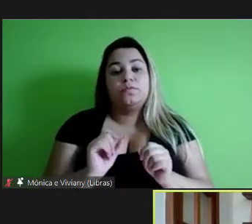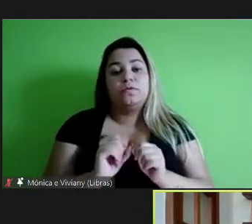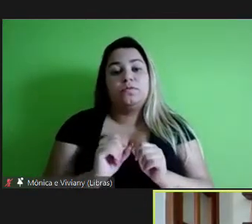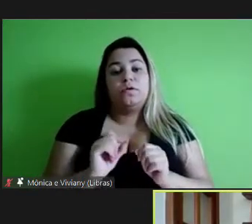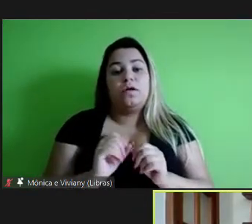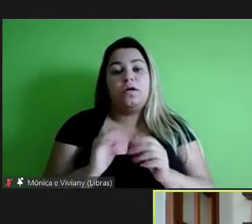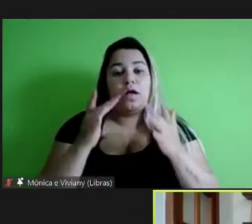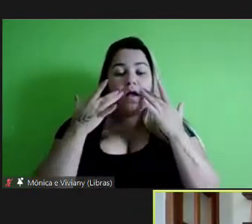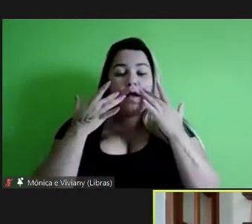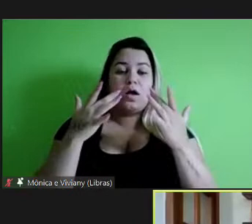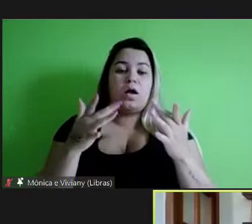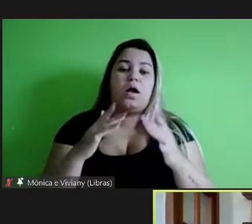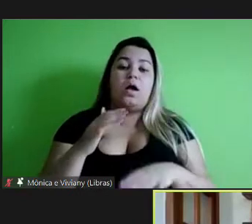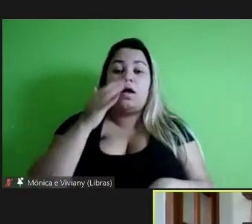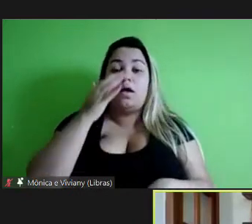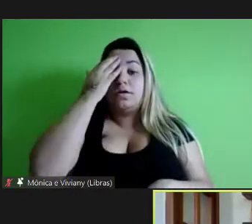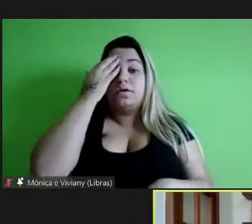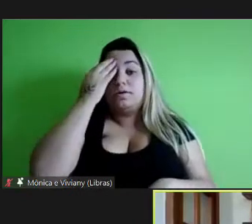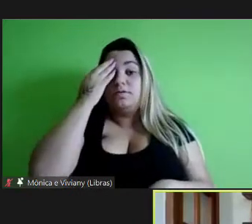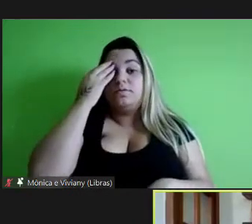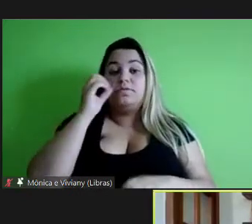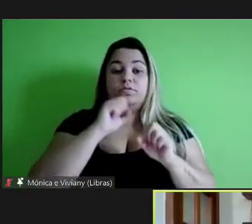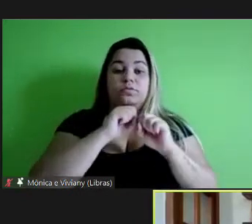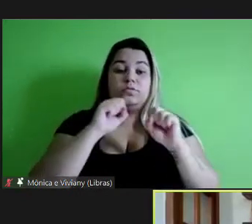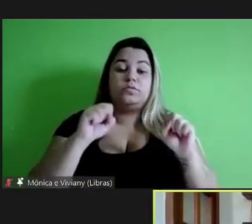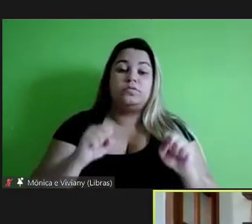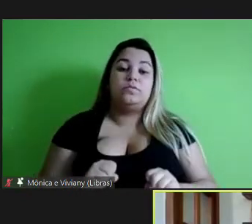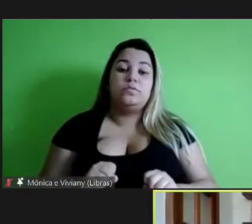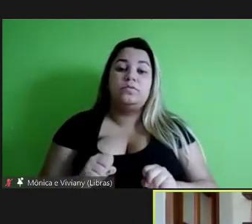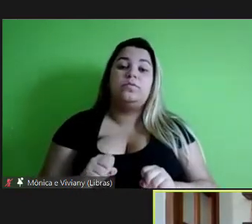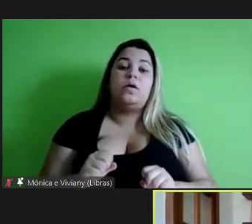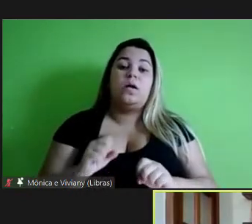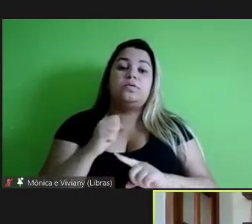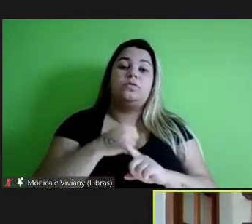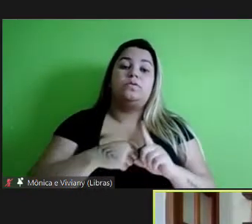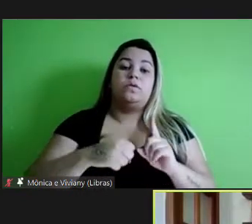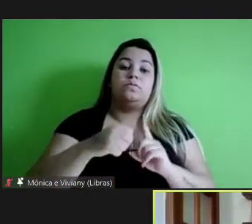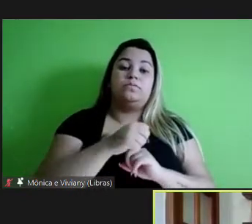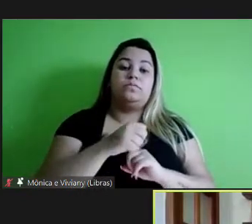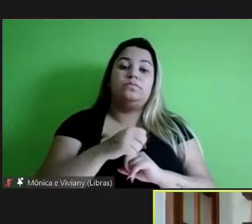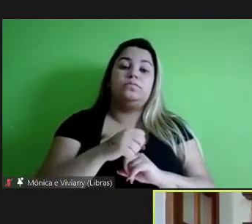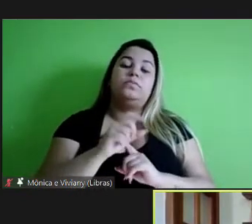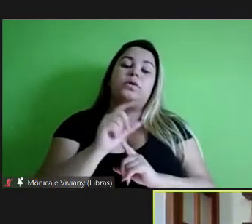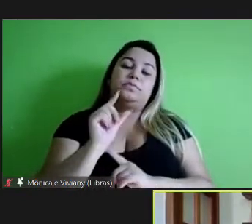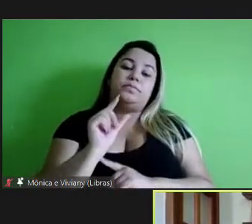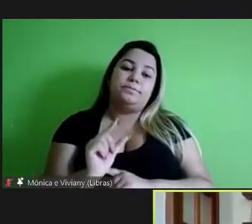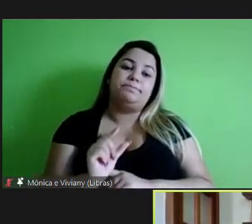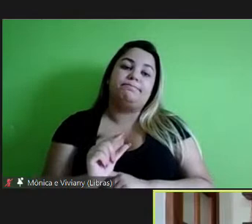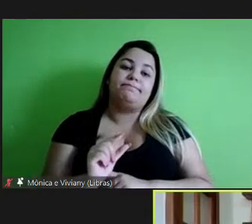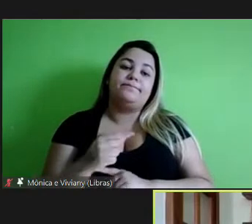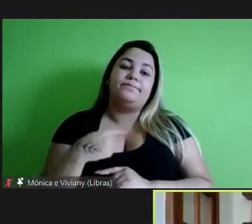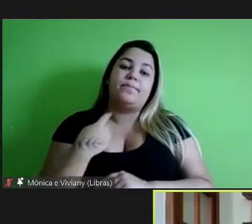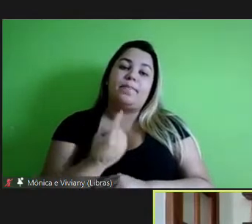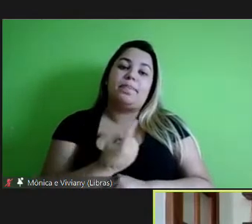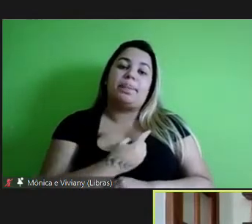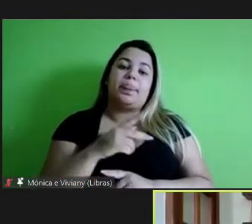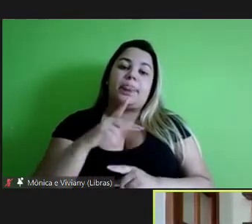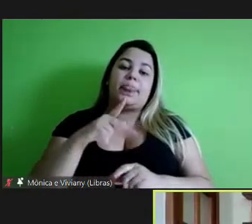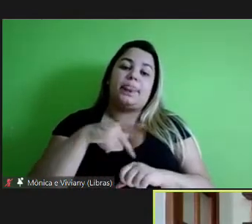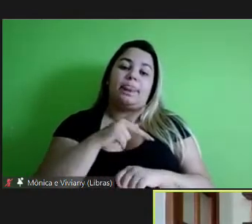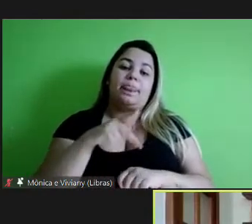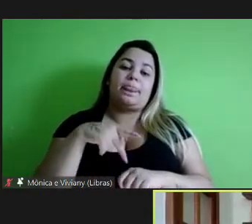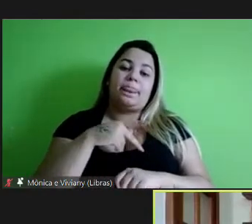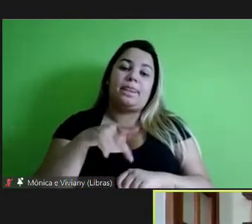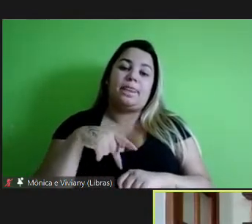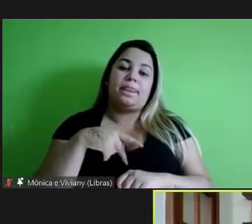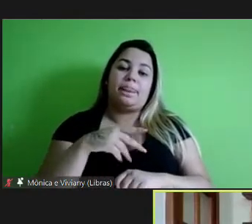So how we saw in our presentation, so the coverage of the social attention and health attention is still very small for the